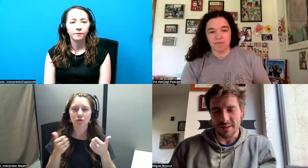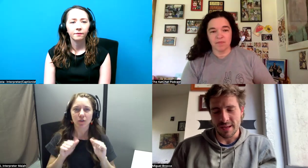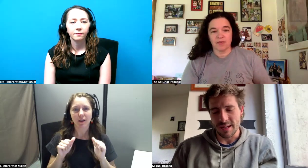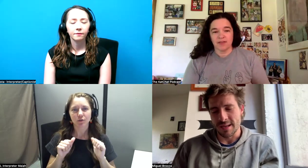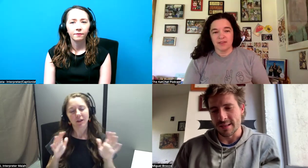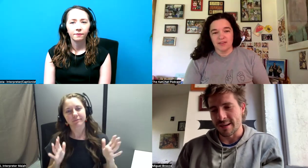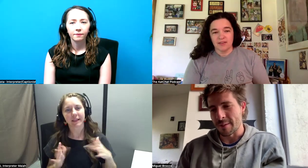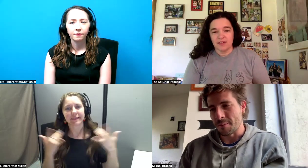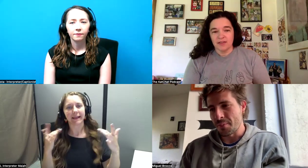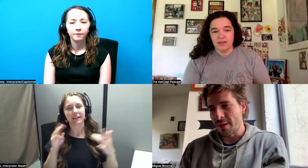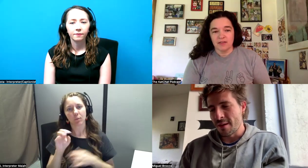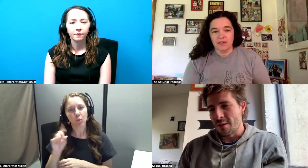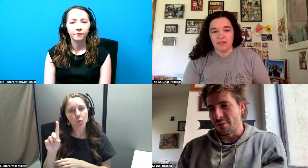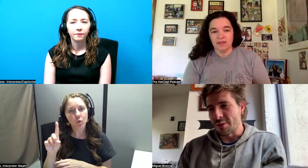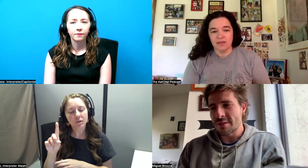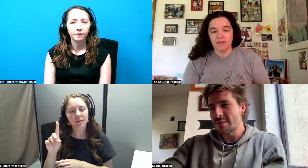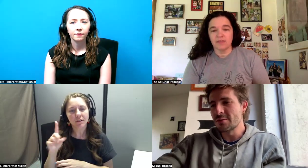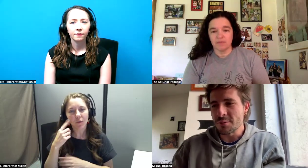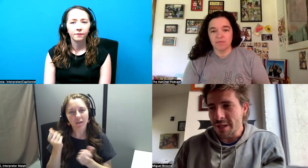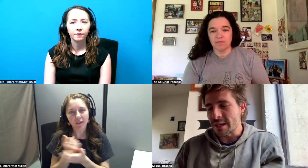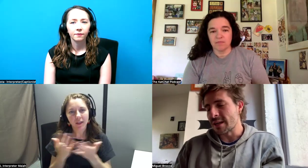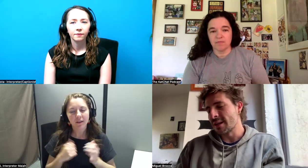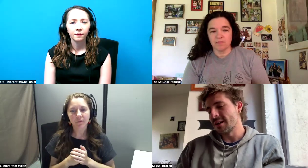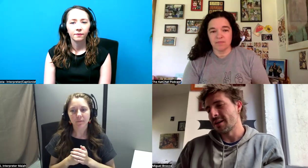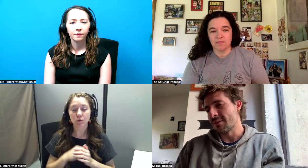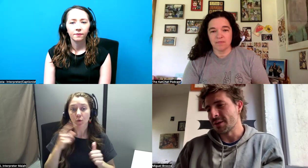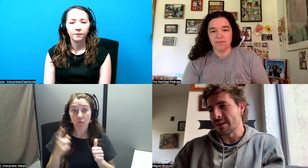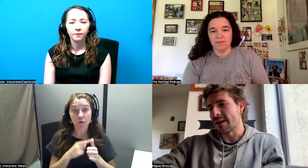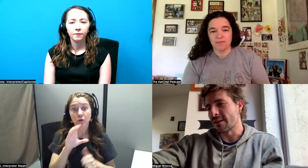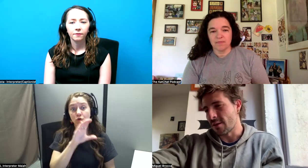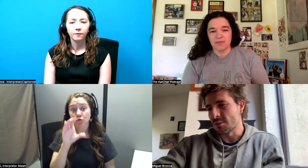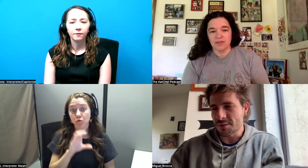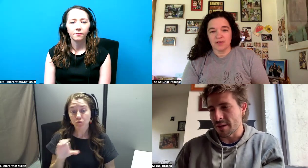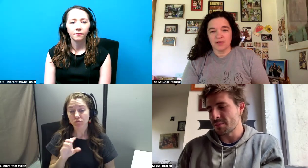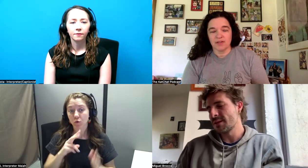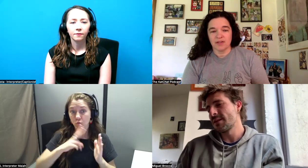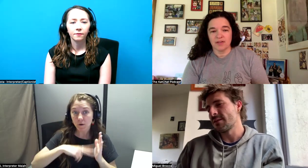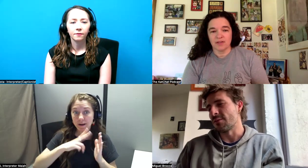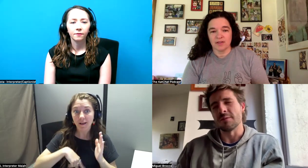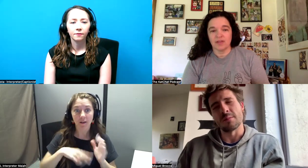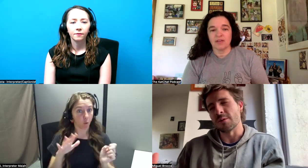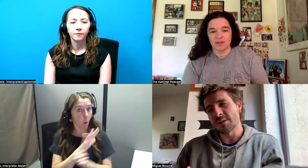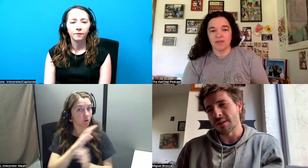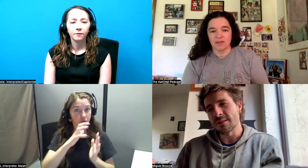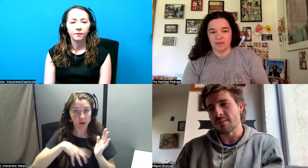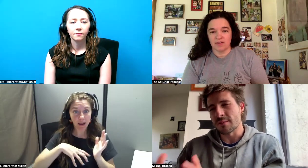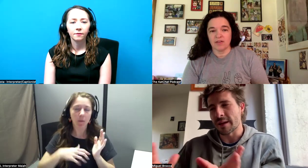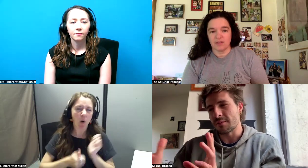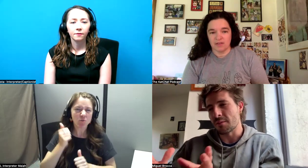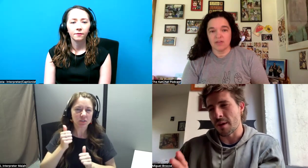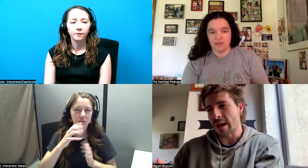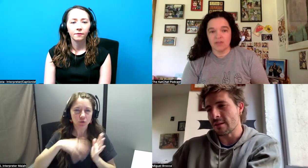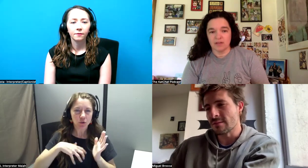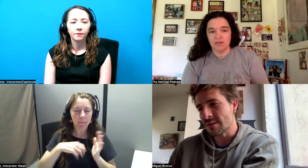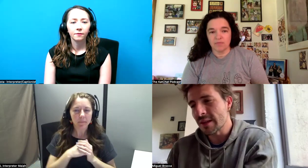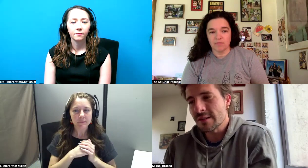to everything. And first Zoom reading, we did like the whole script or most of it, like